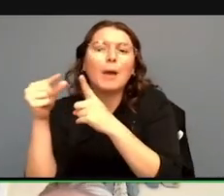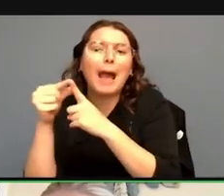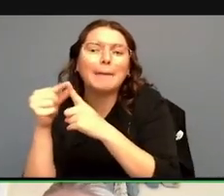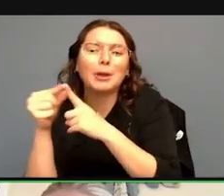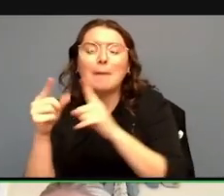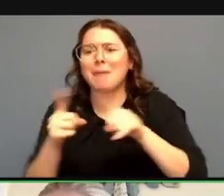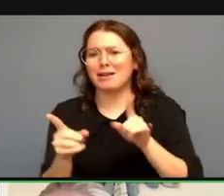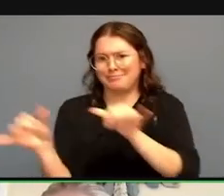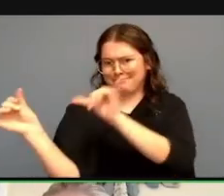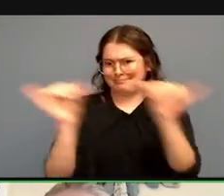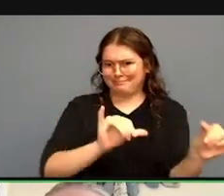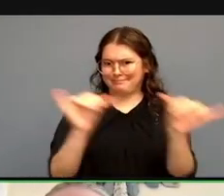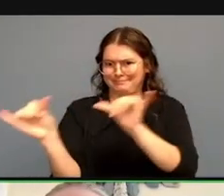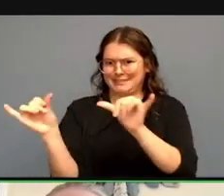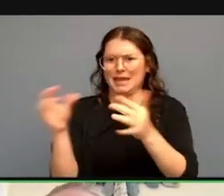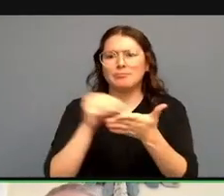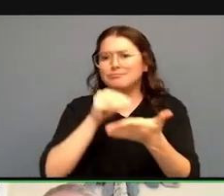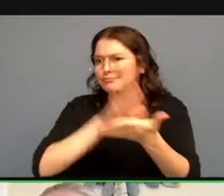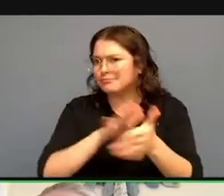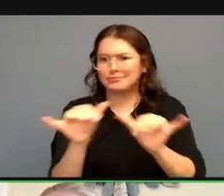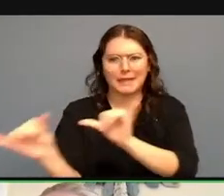the same exact document.